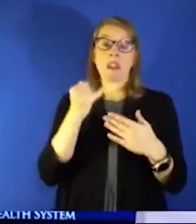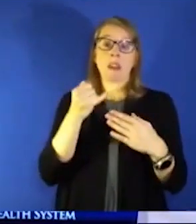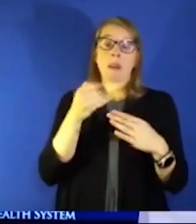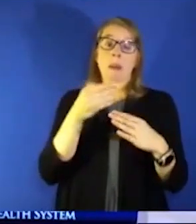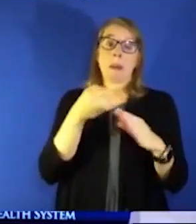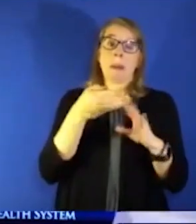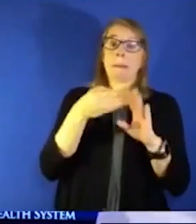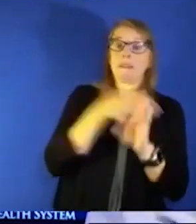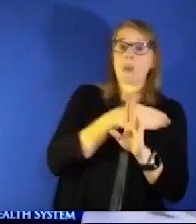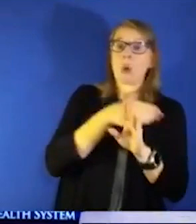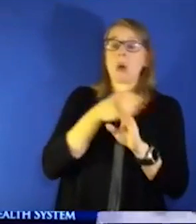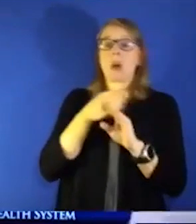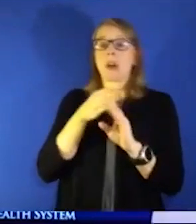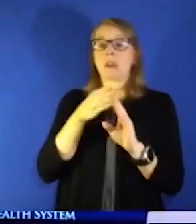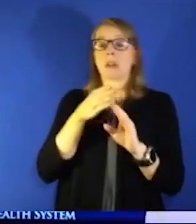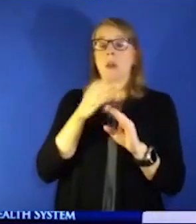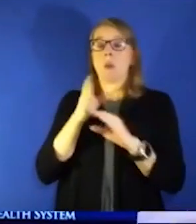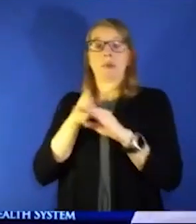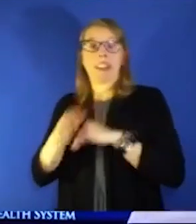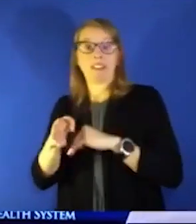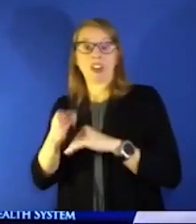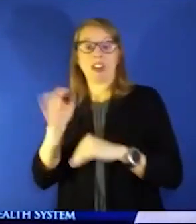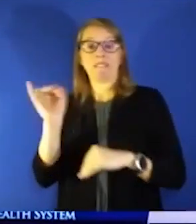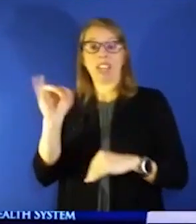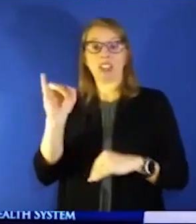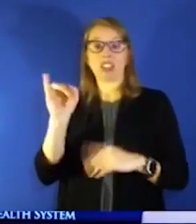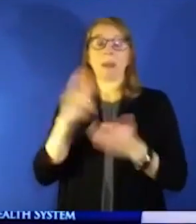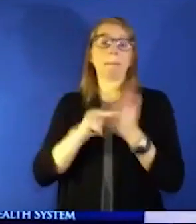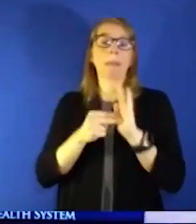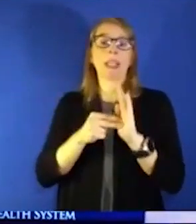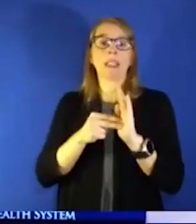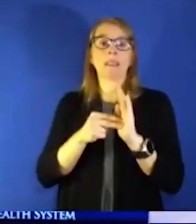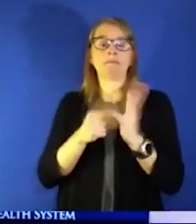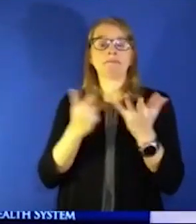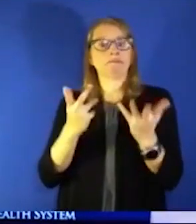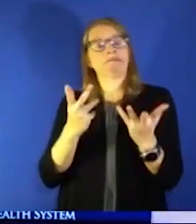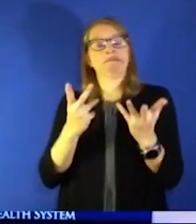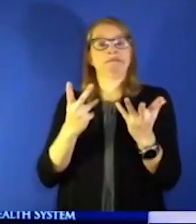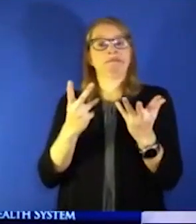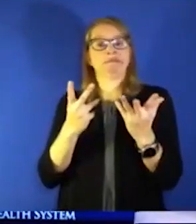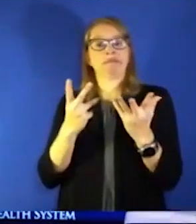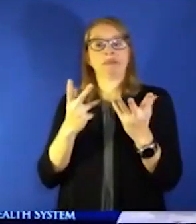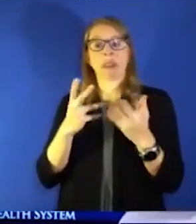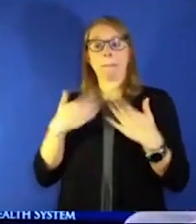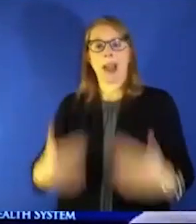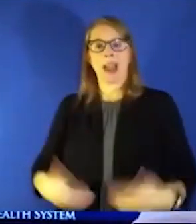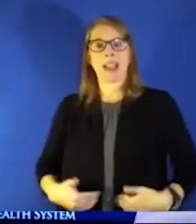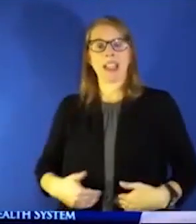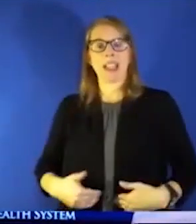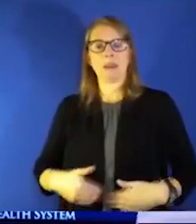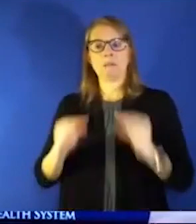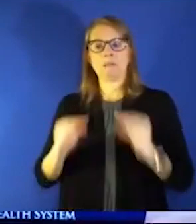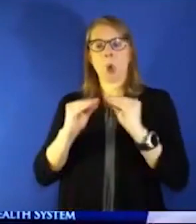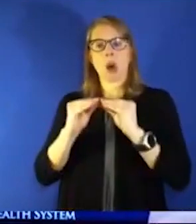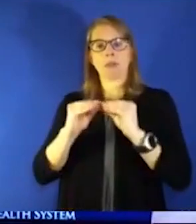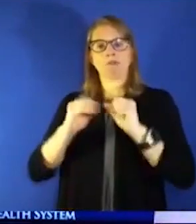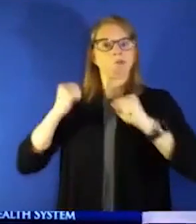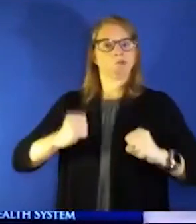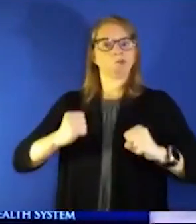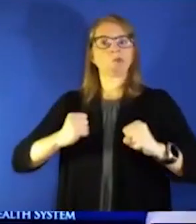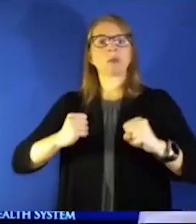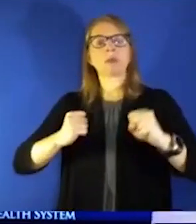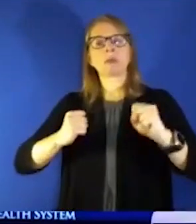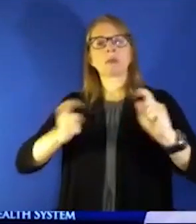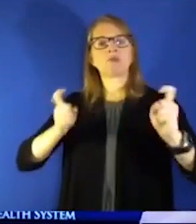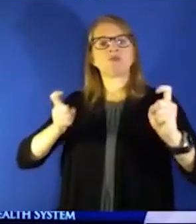any infection, had that increased breadth of reactivity and evolution of their immune system